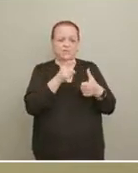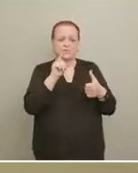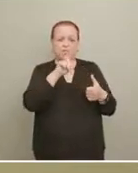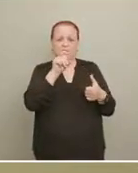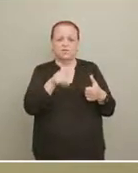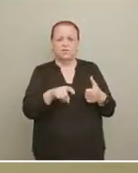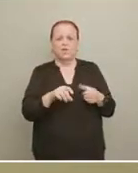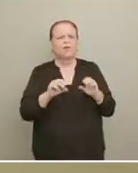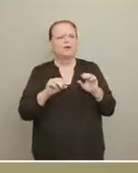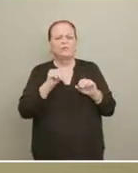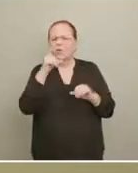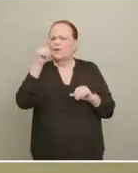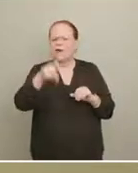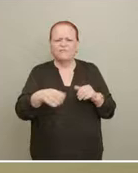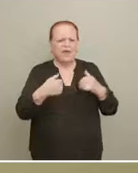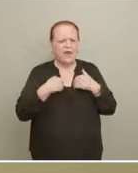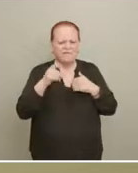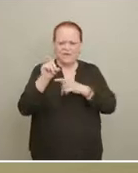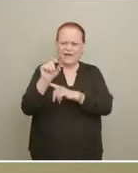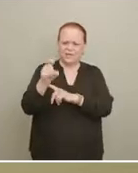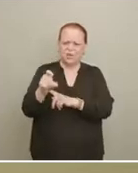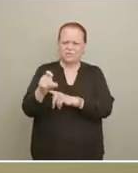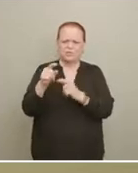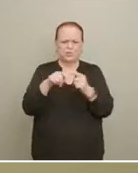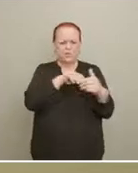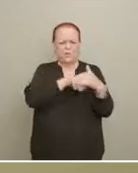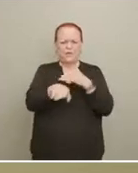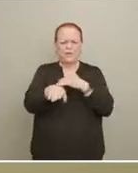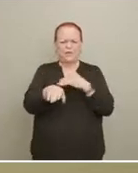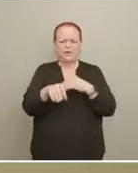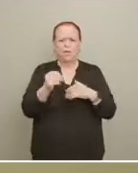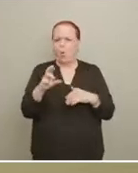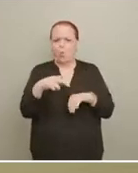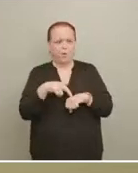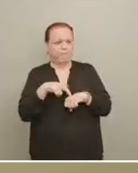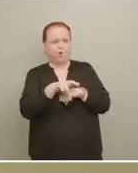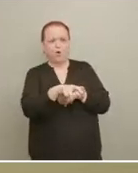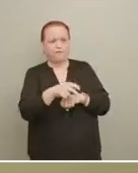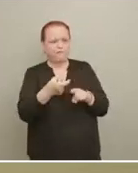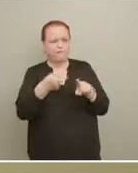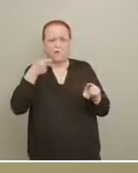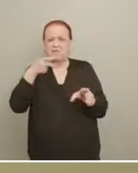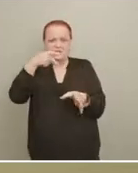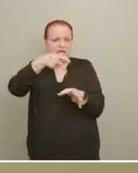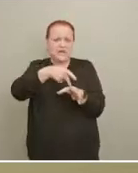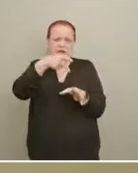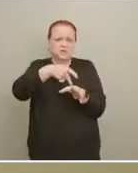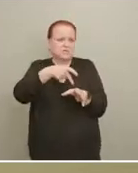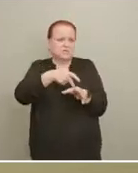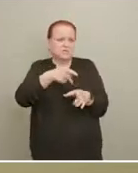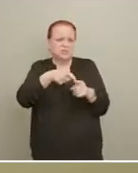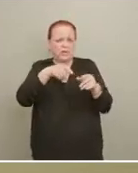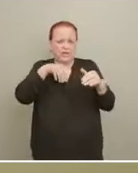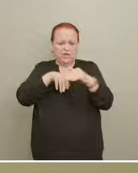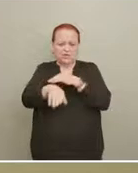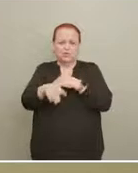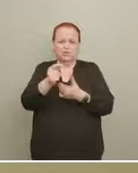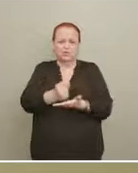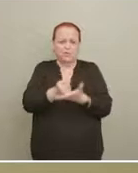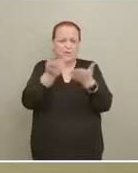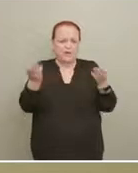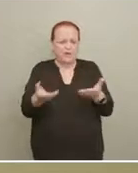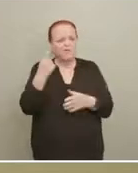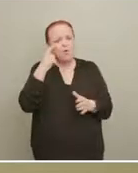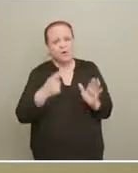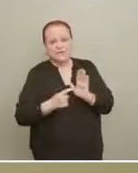a diagnosis specifically or a referral necessarily from a psychiatrist to enter treatment here. For